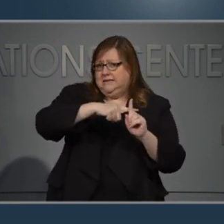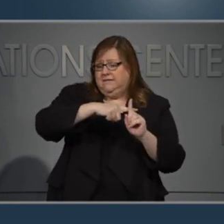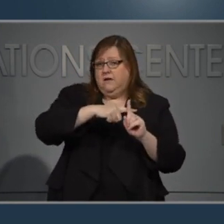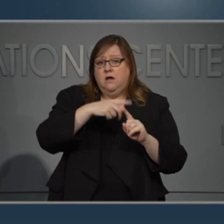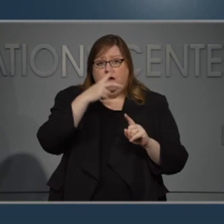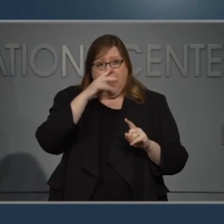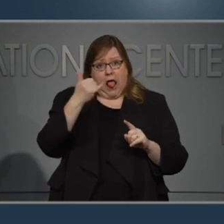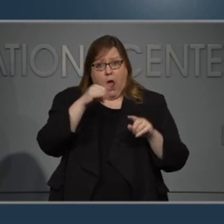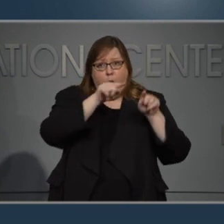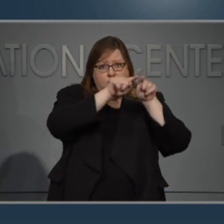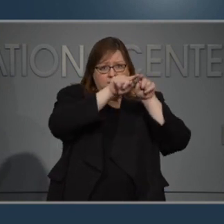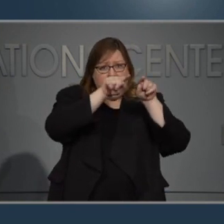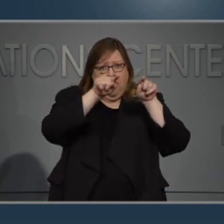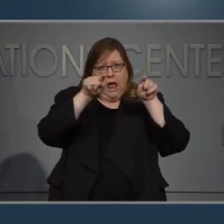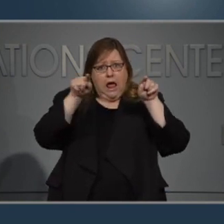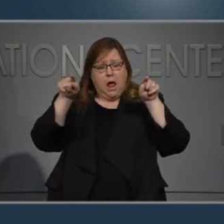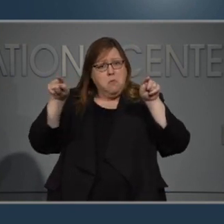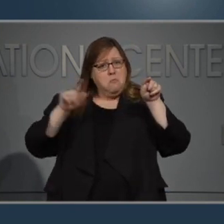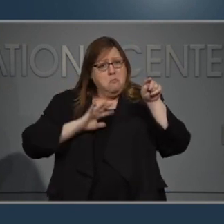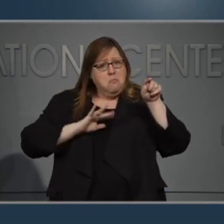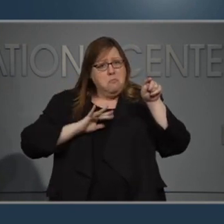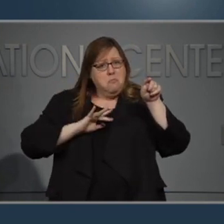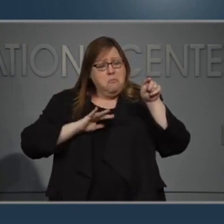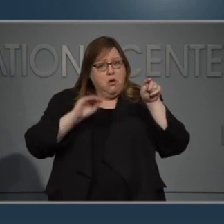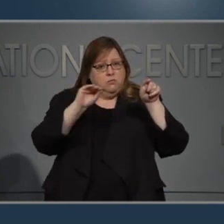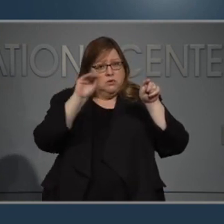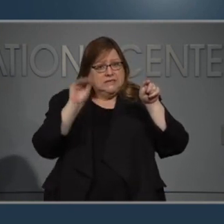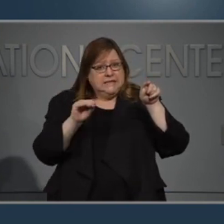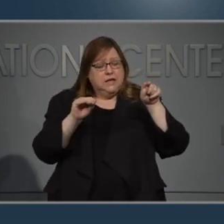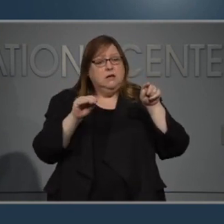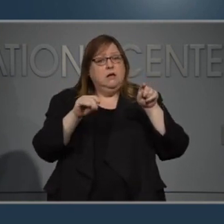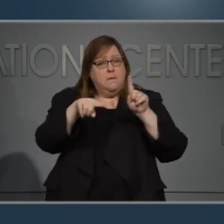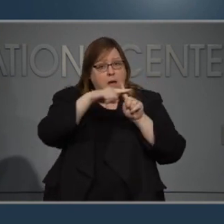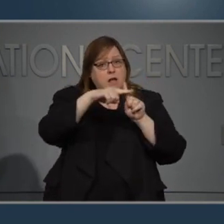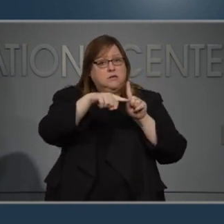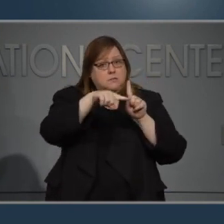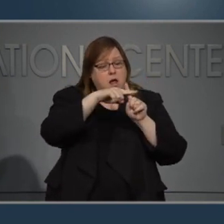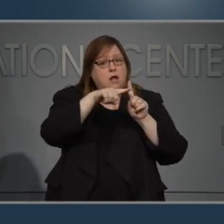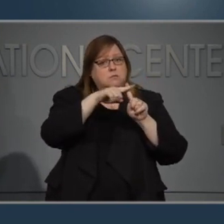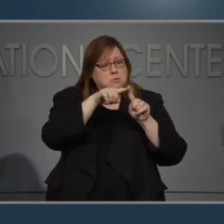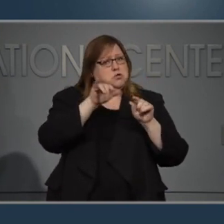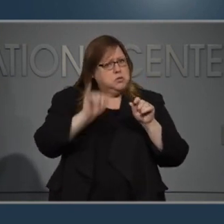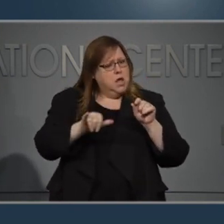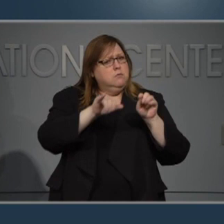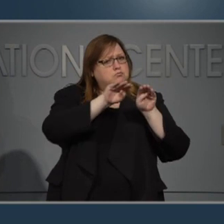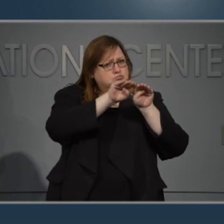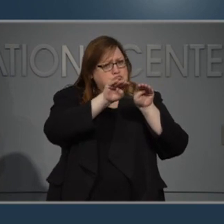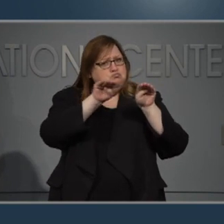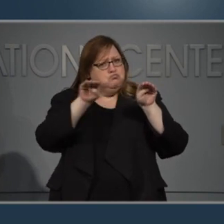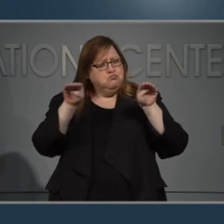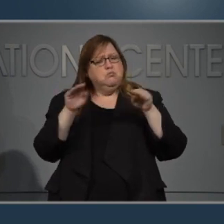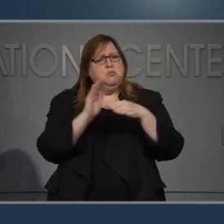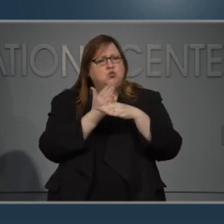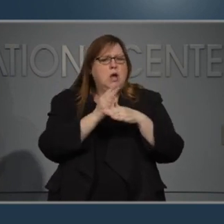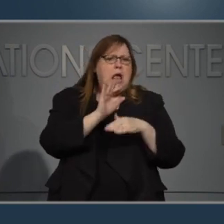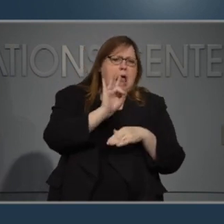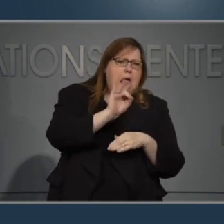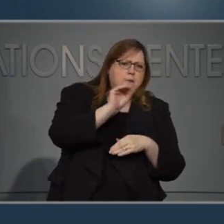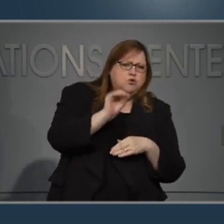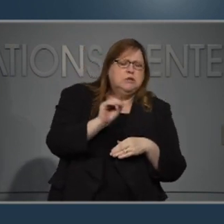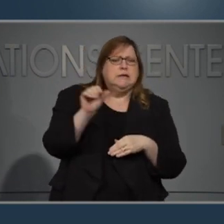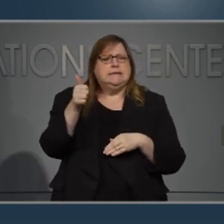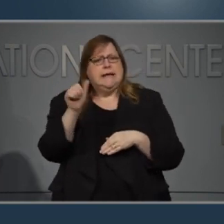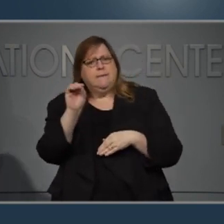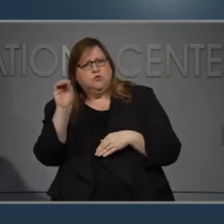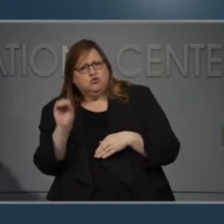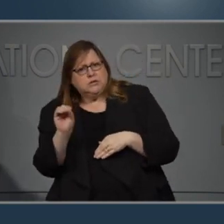line, you can see that the percentage of total tests that are returning positive has been holding steady at between 8 and